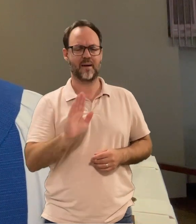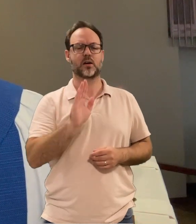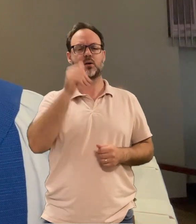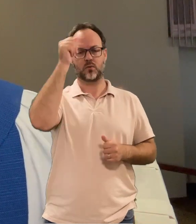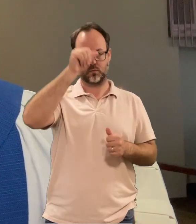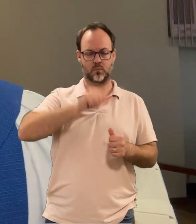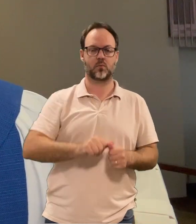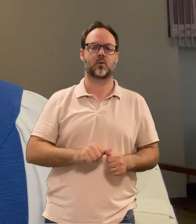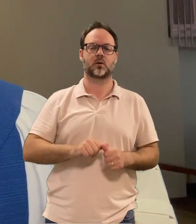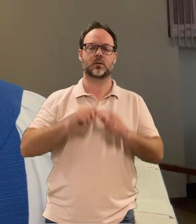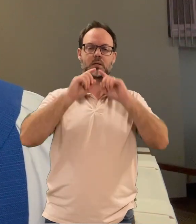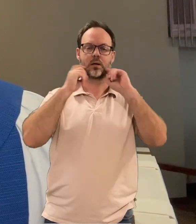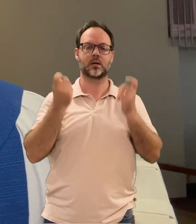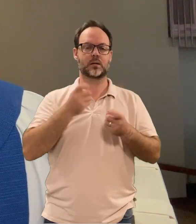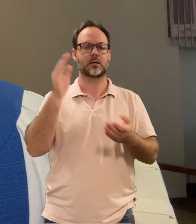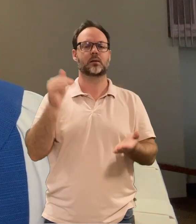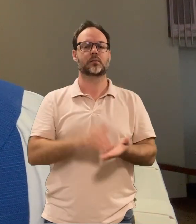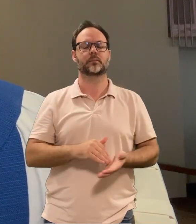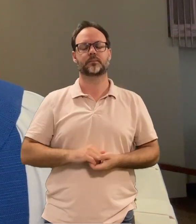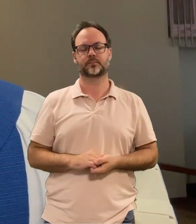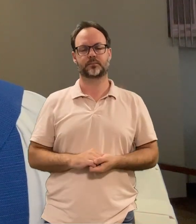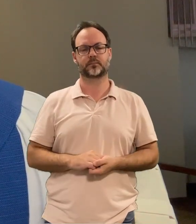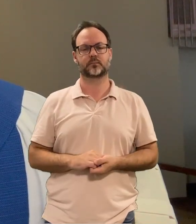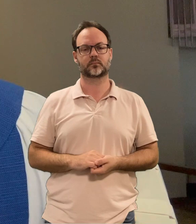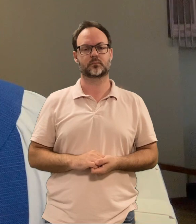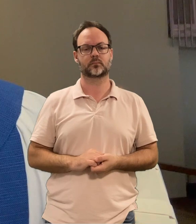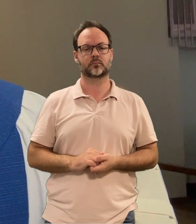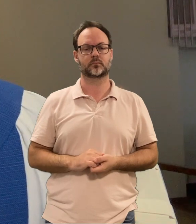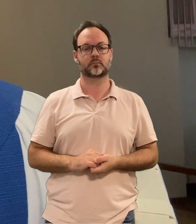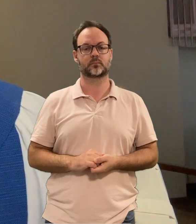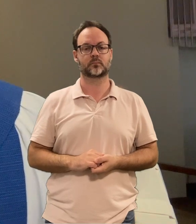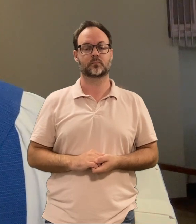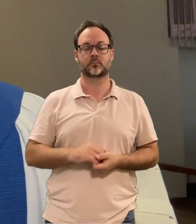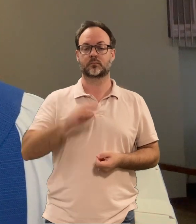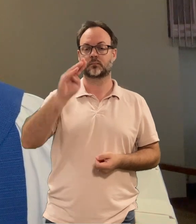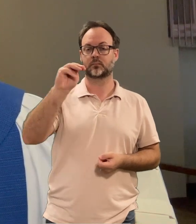that God will never, ever remember your sins again.